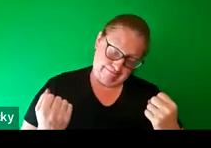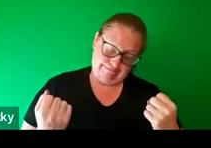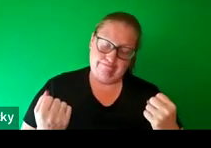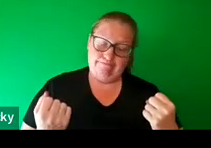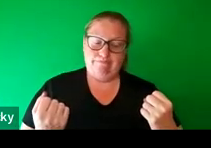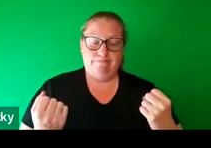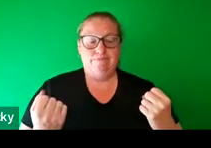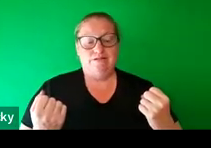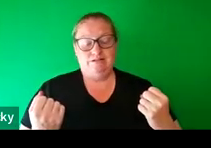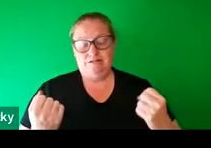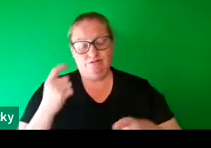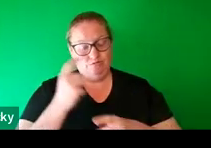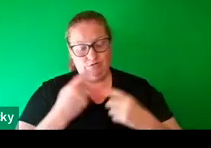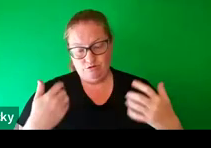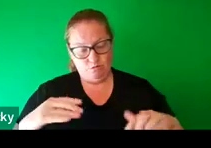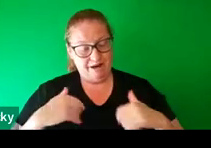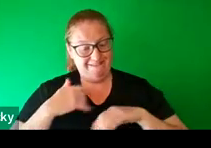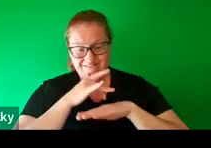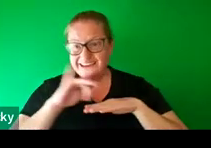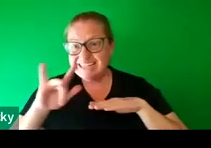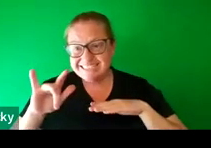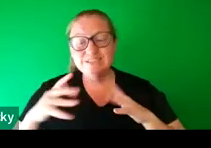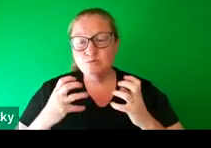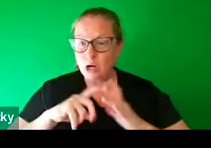we need to not have so many vacancies, and like, want to start off.